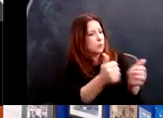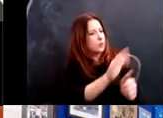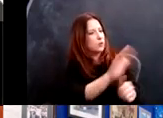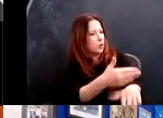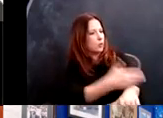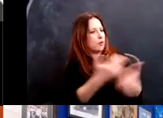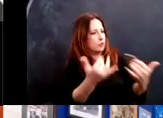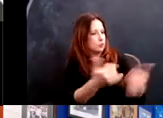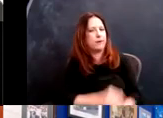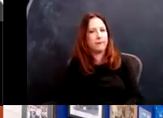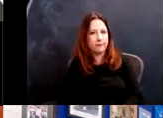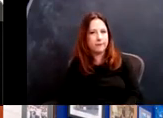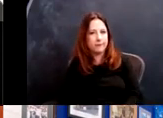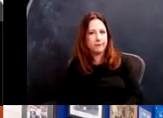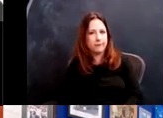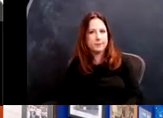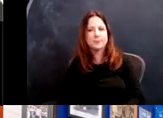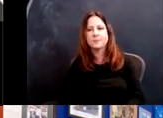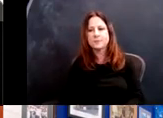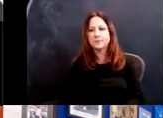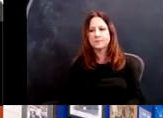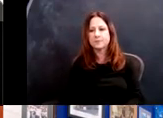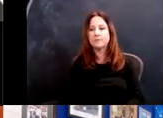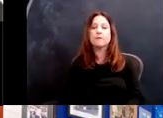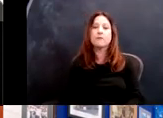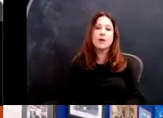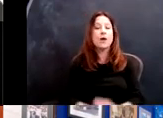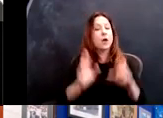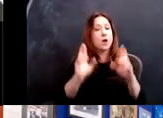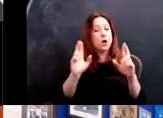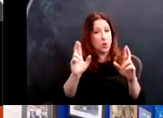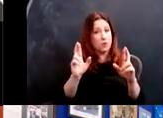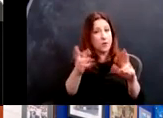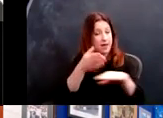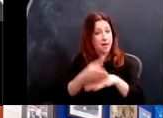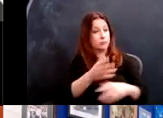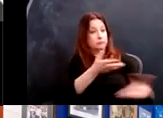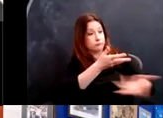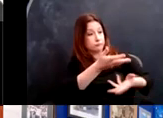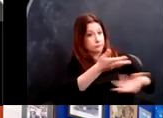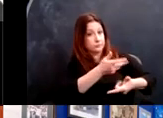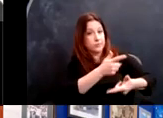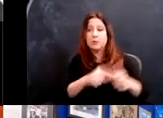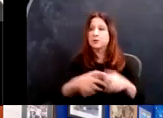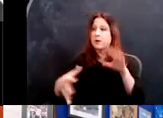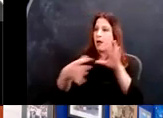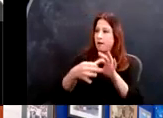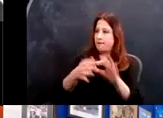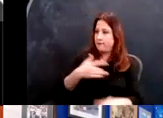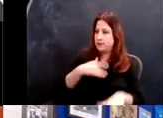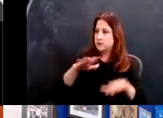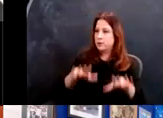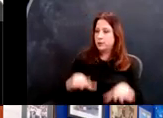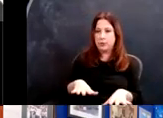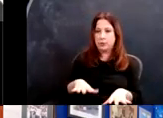today? And hopefully from there, the person is engaged and has and